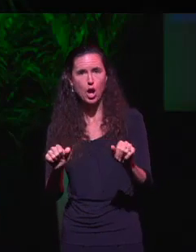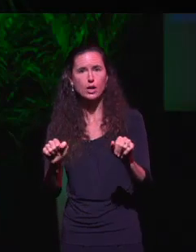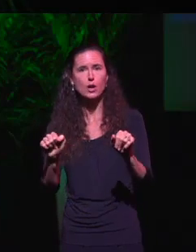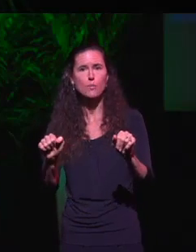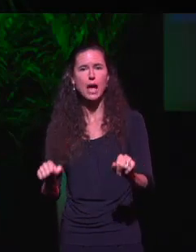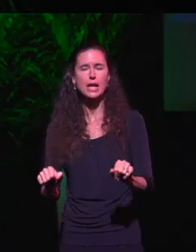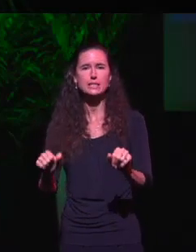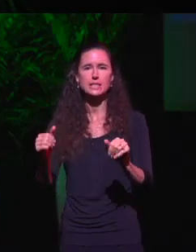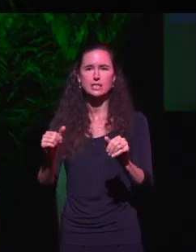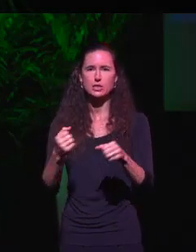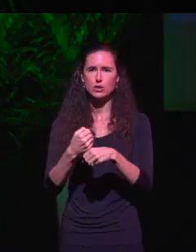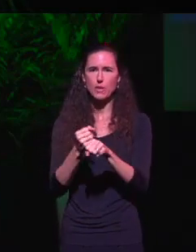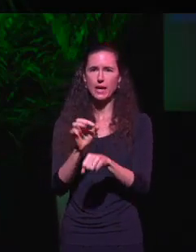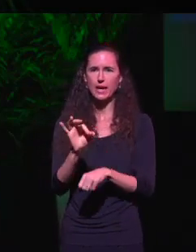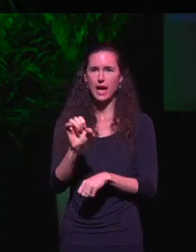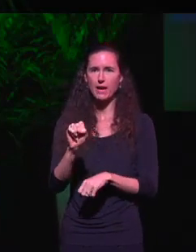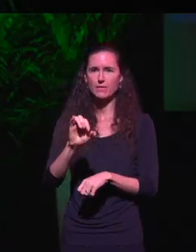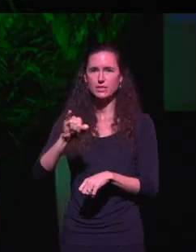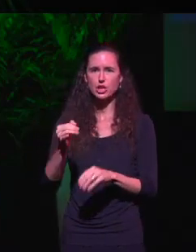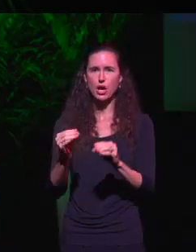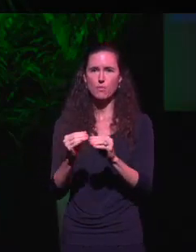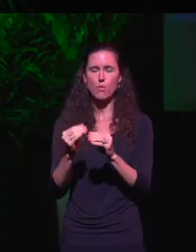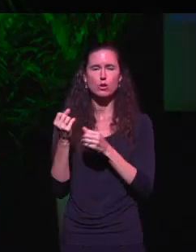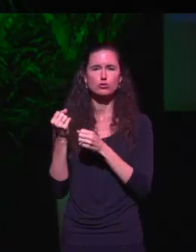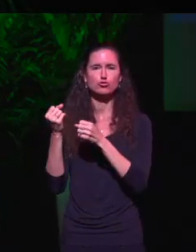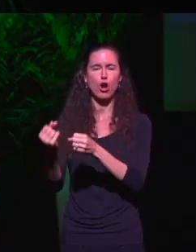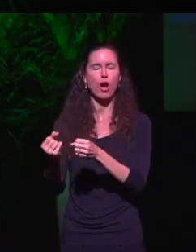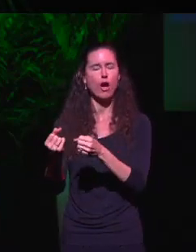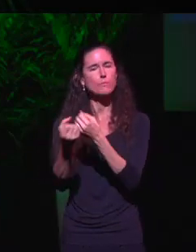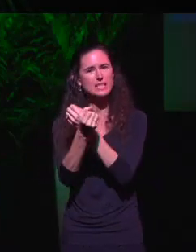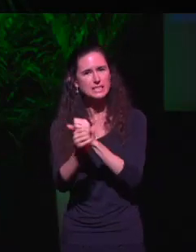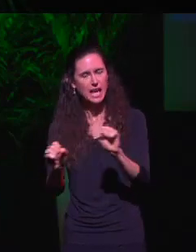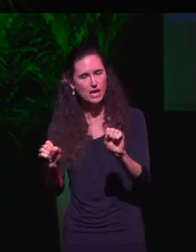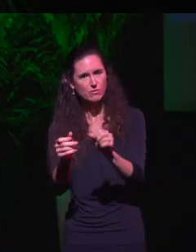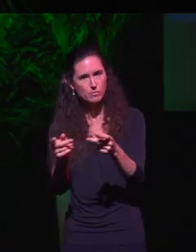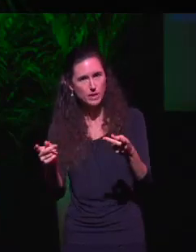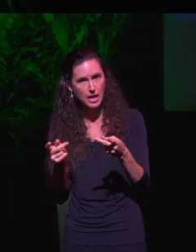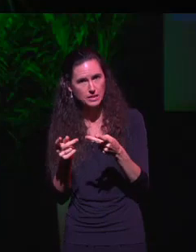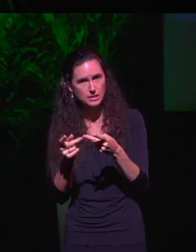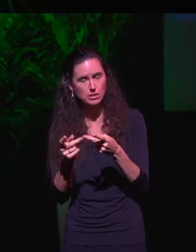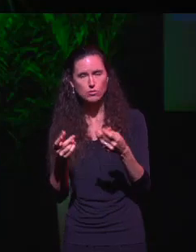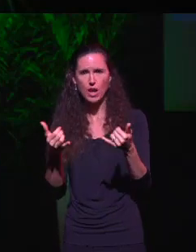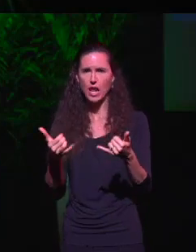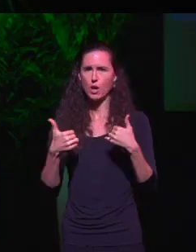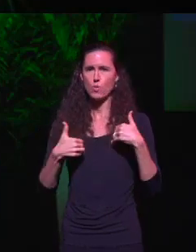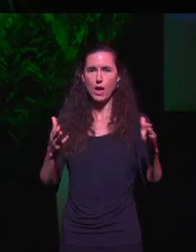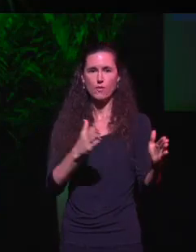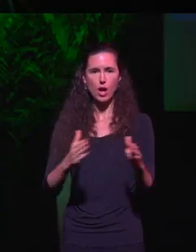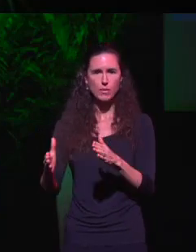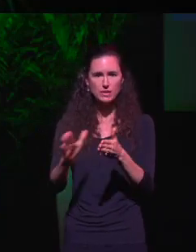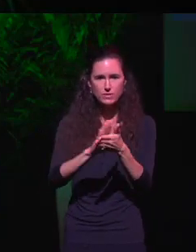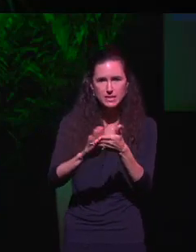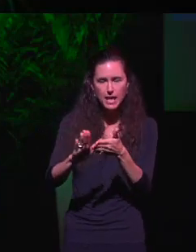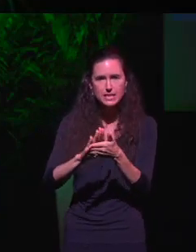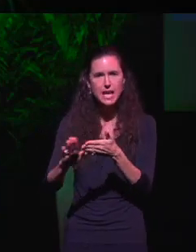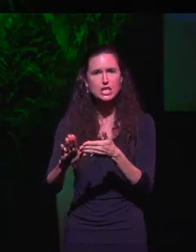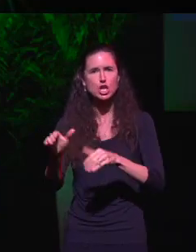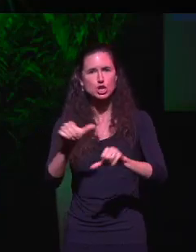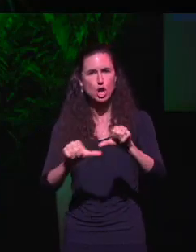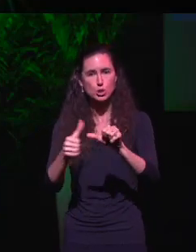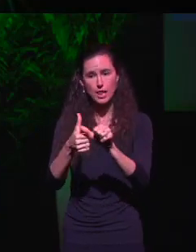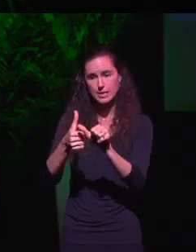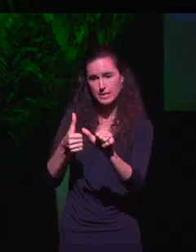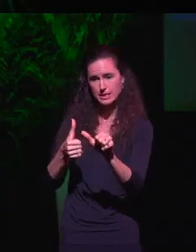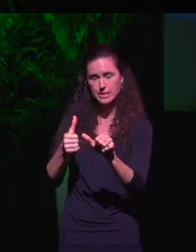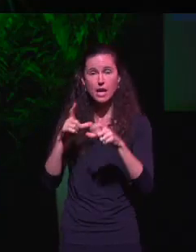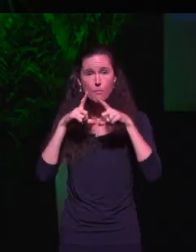to strengthen FSCJ as a safe space. Physically, we have our plans for sanitation, social distancing, and